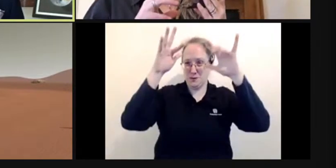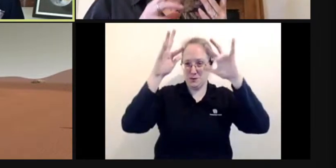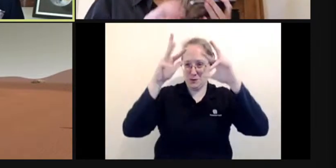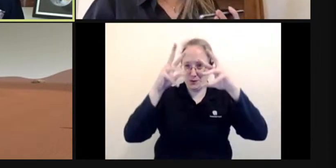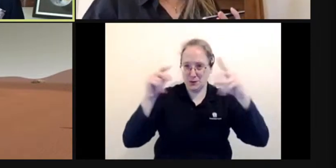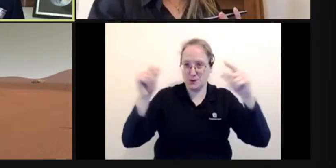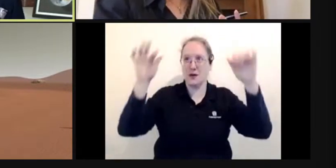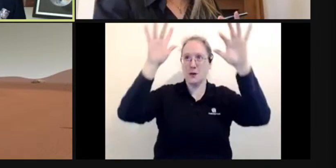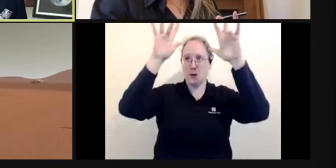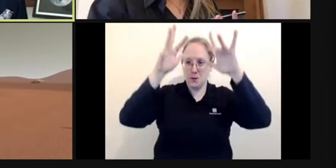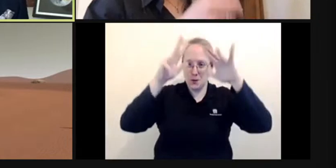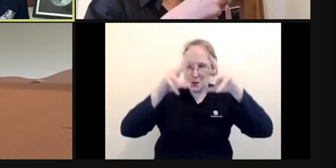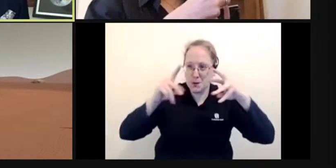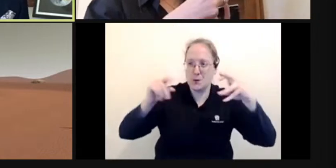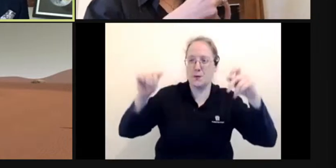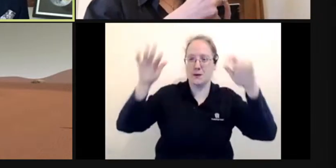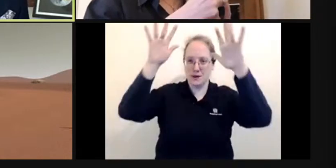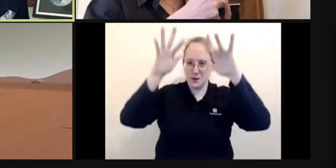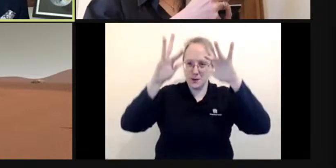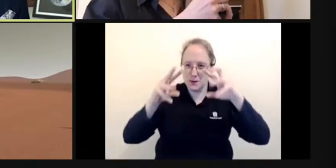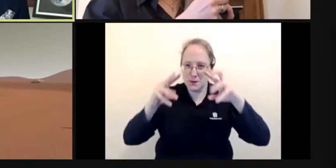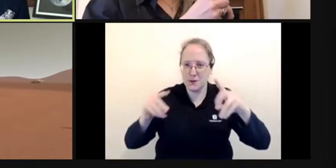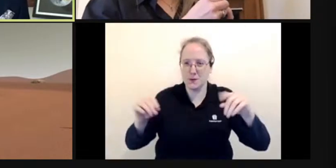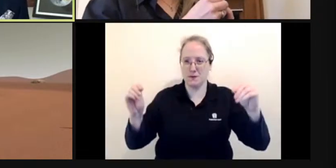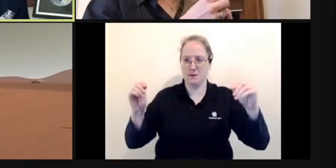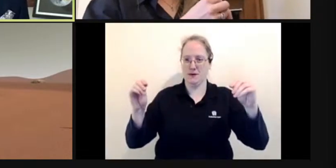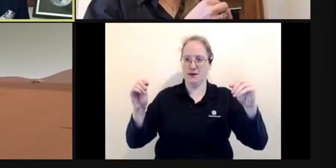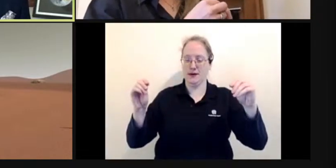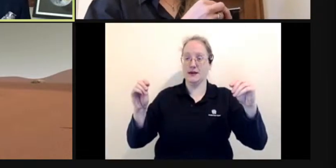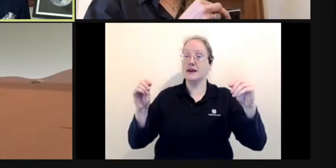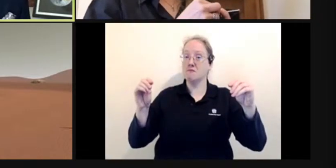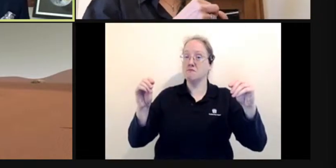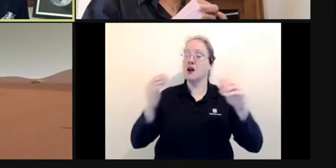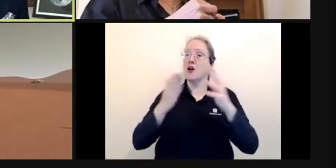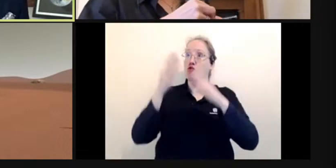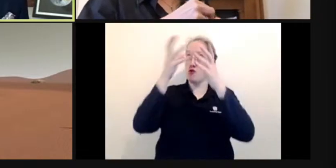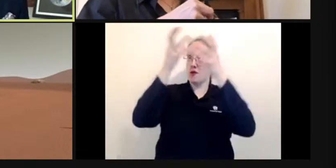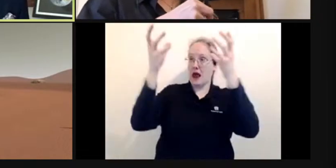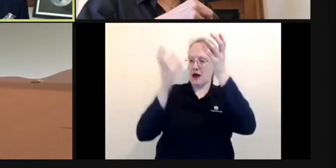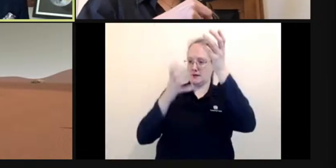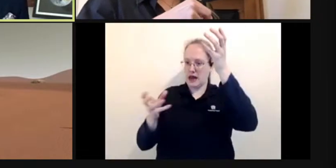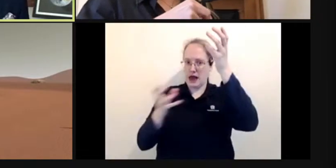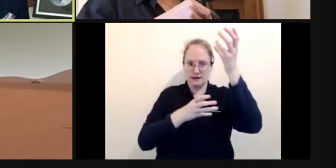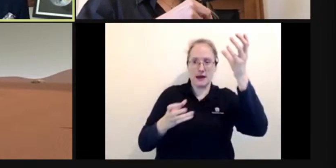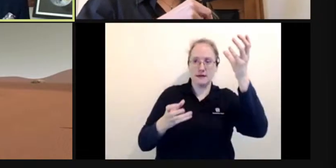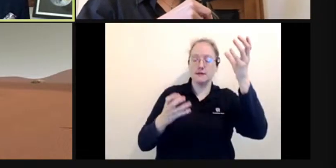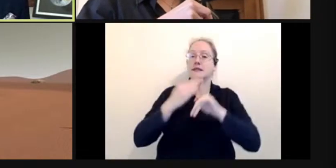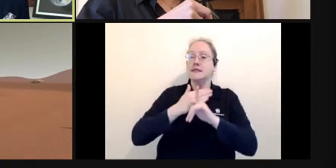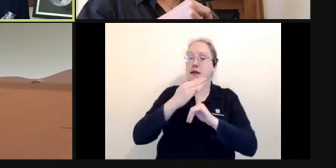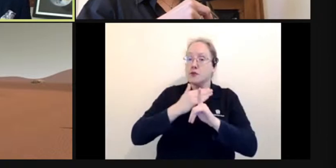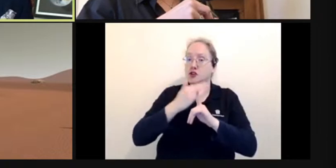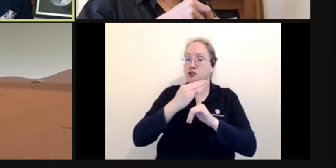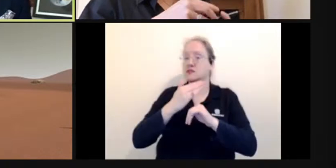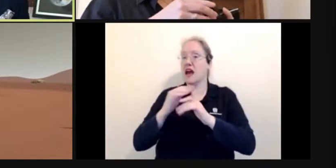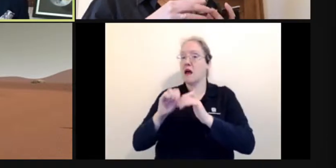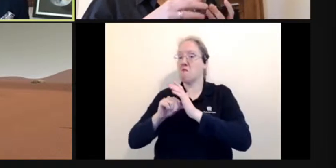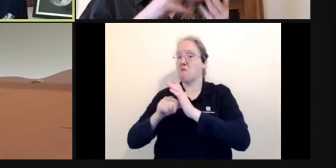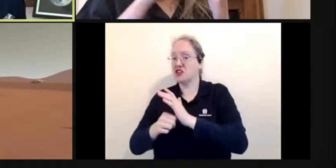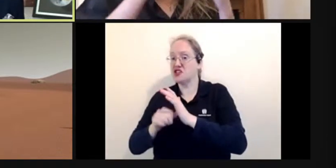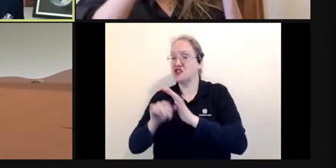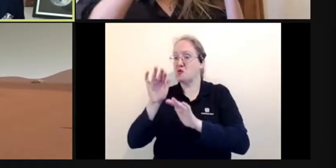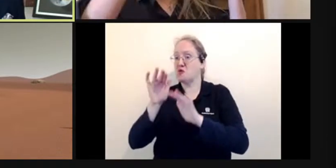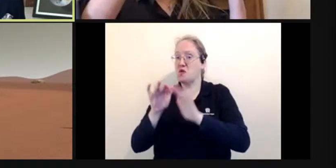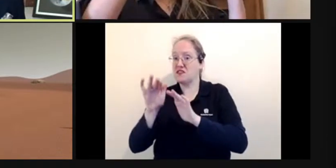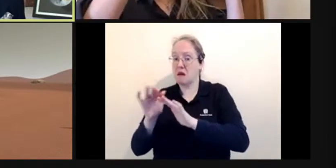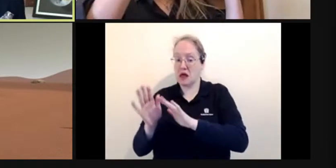the clouds at certain points. And indeed, certain regions of those clouds have temperatures and pressures that are actually pretty good and actually kind of similar